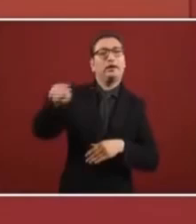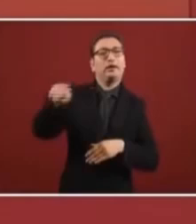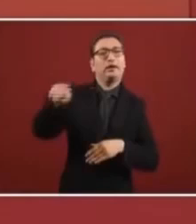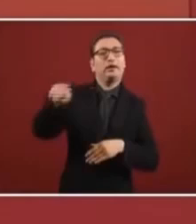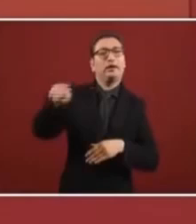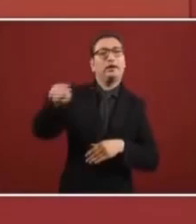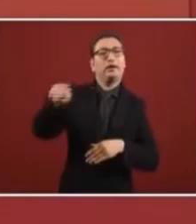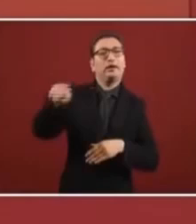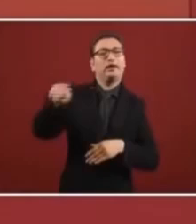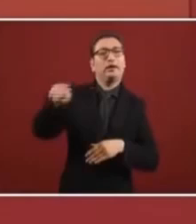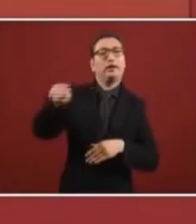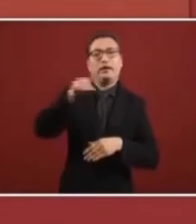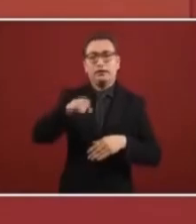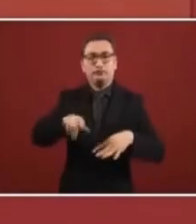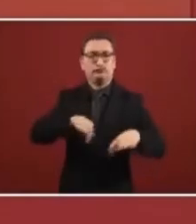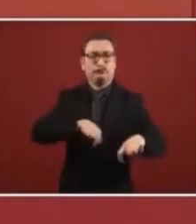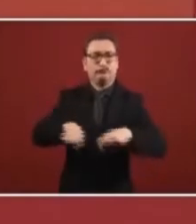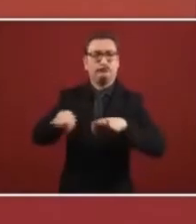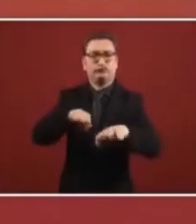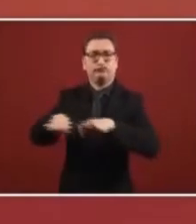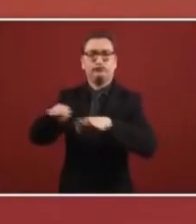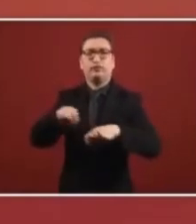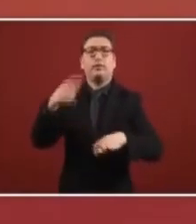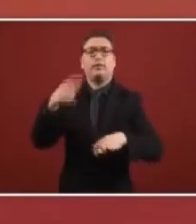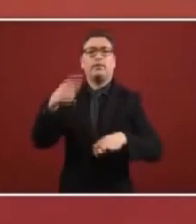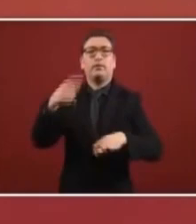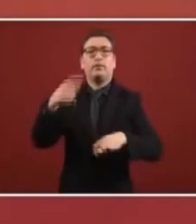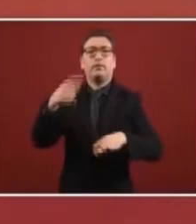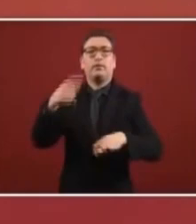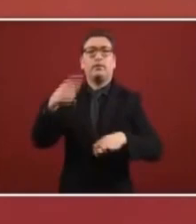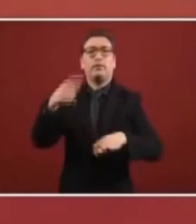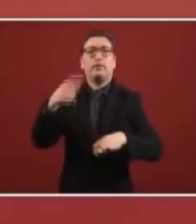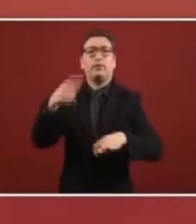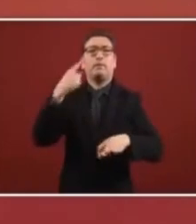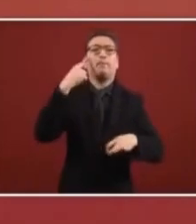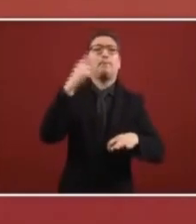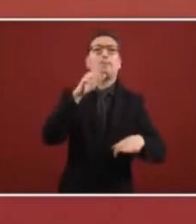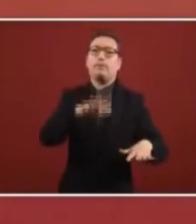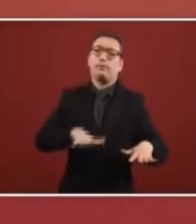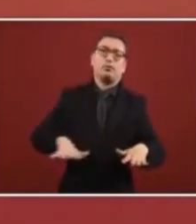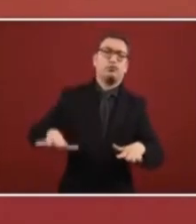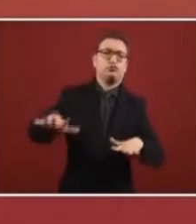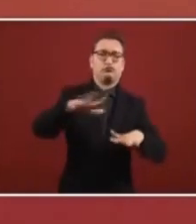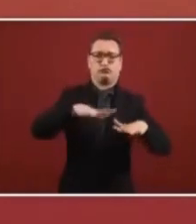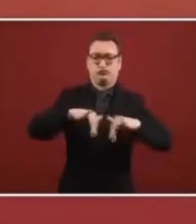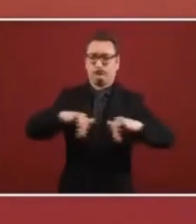filling, backfill del área in that area.